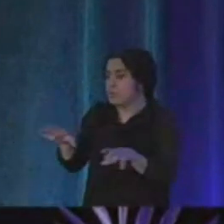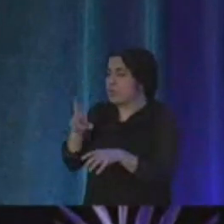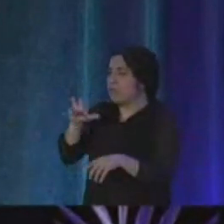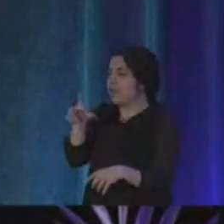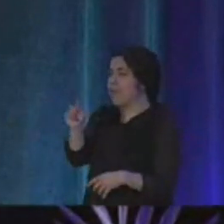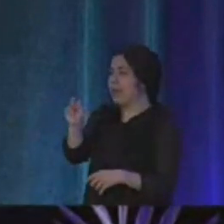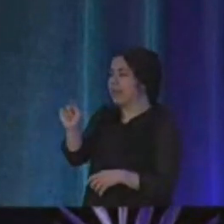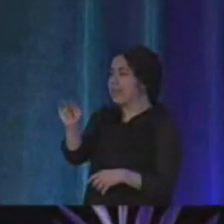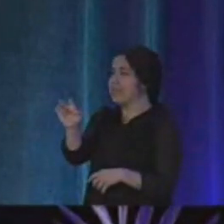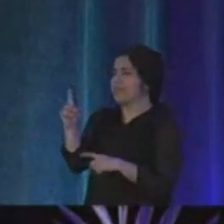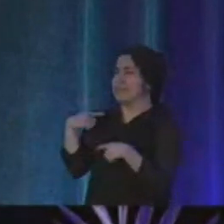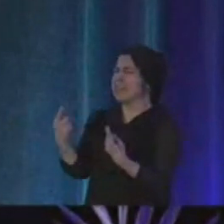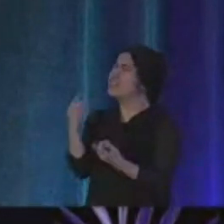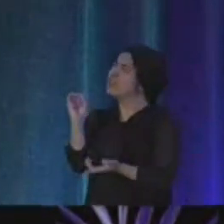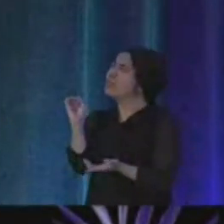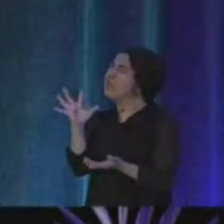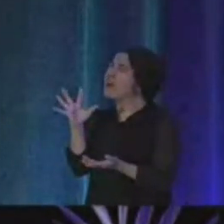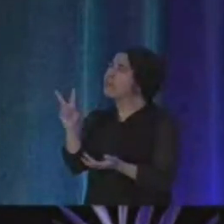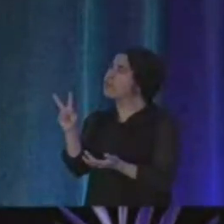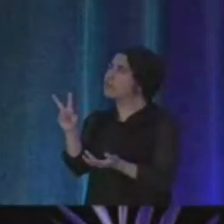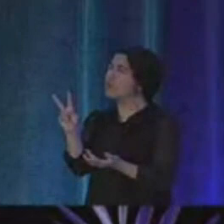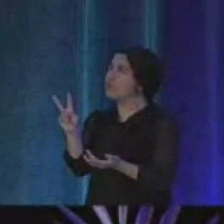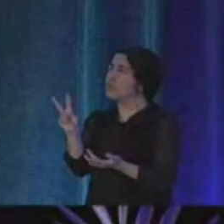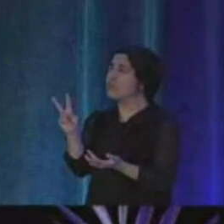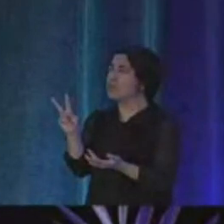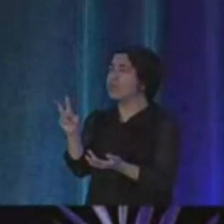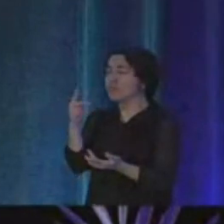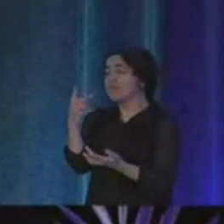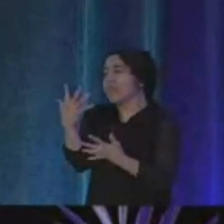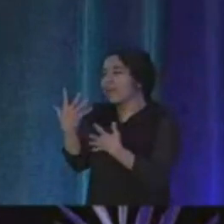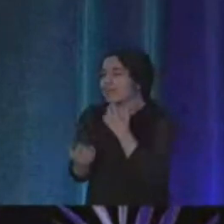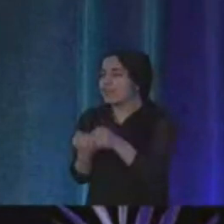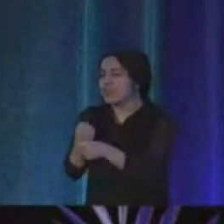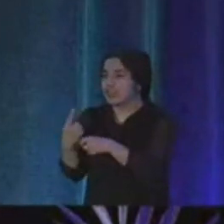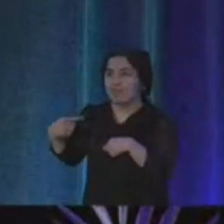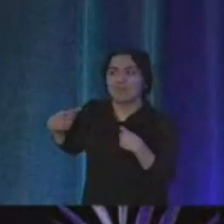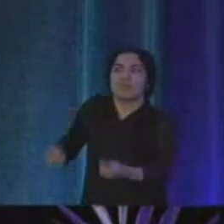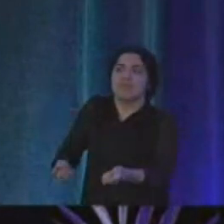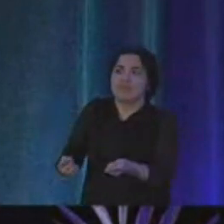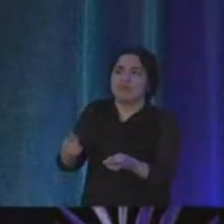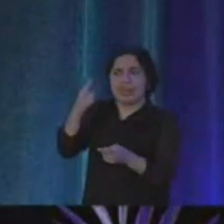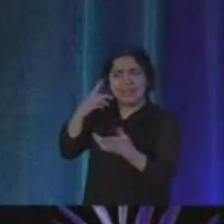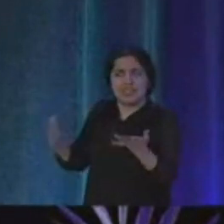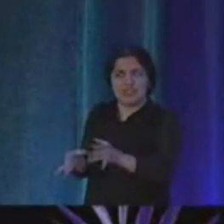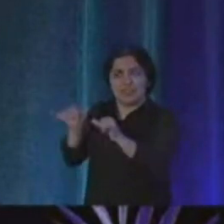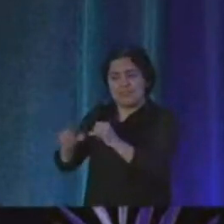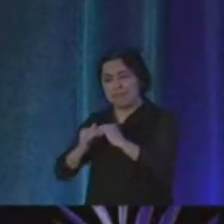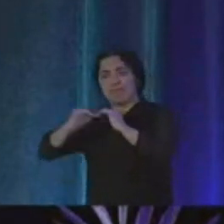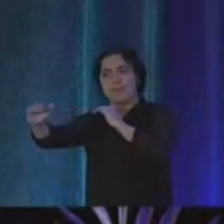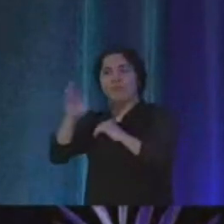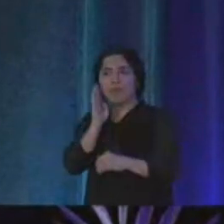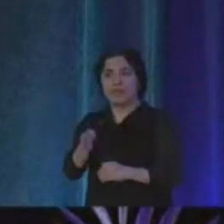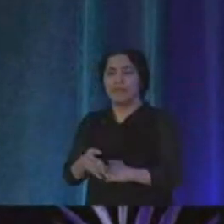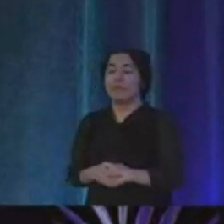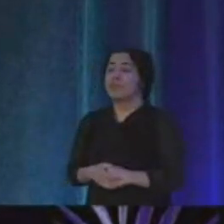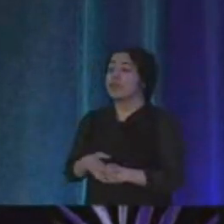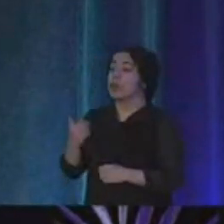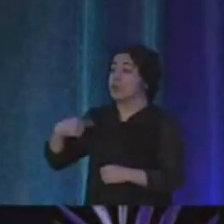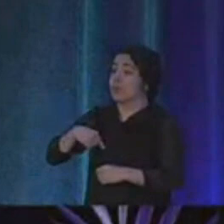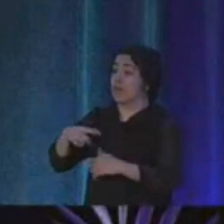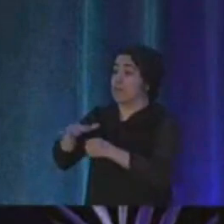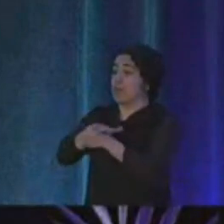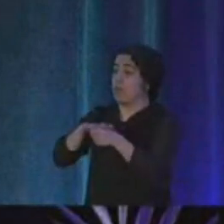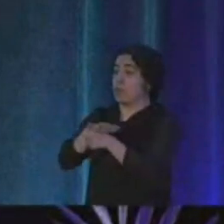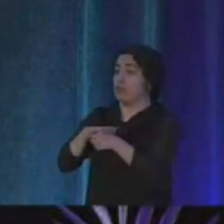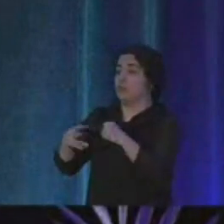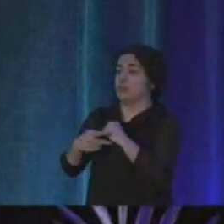since 0.52, I think, for 5 years. So I think it's here to stay. We have local storage, but